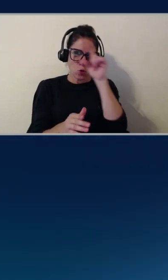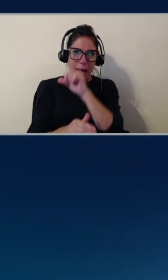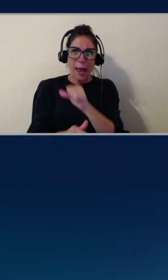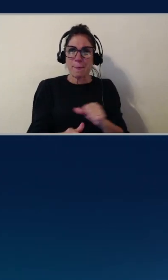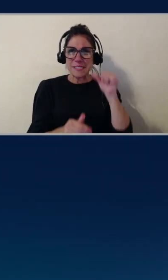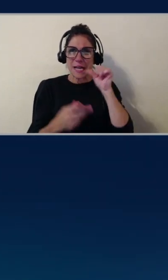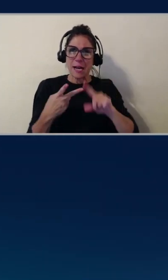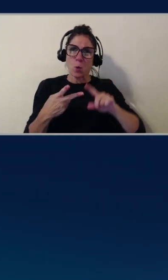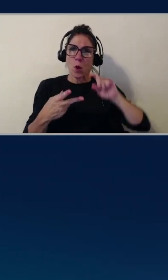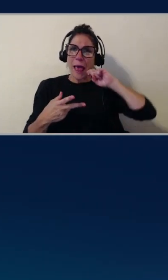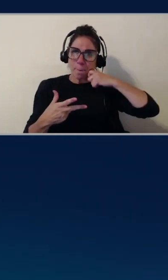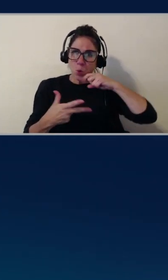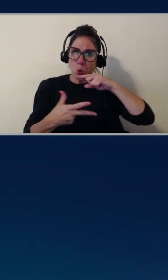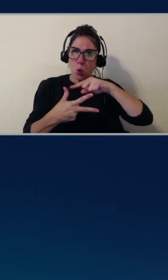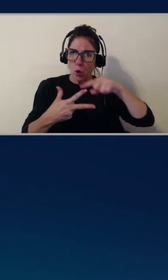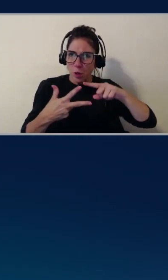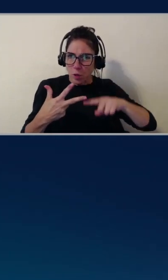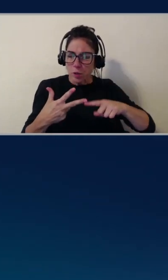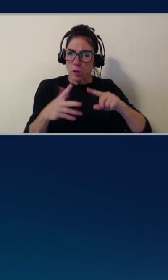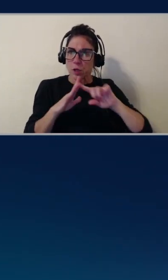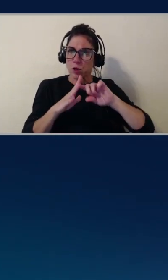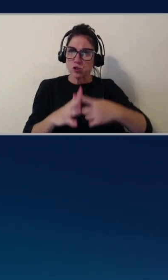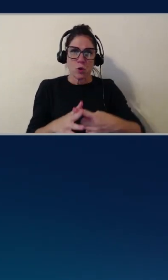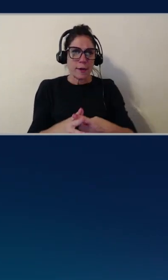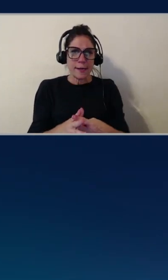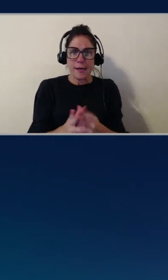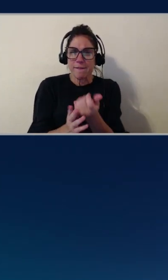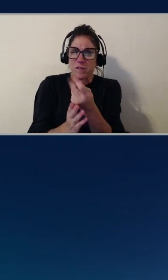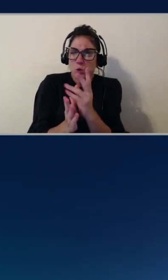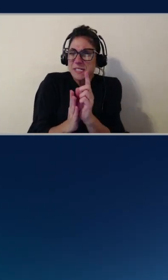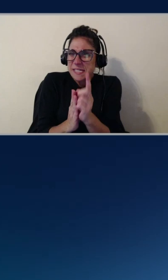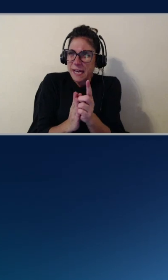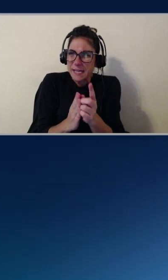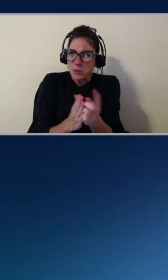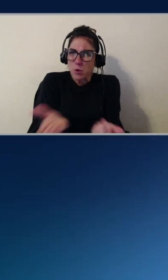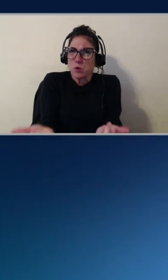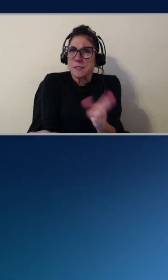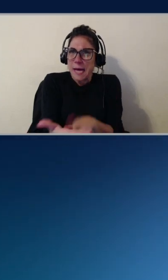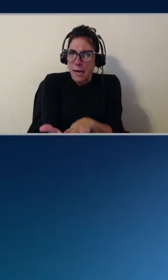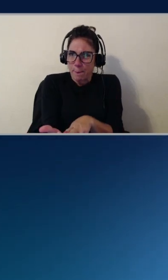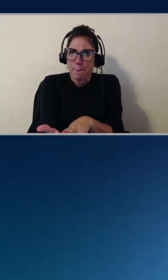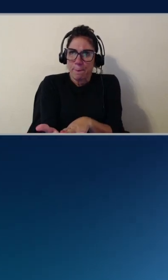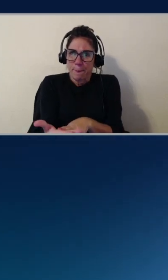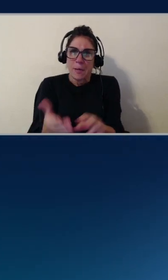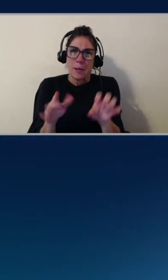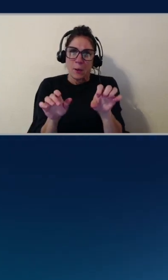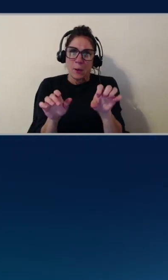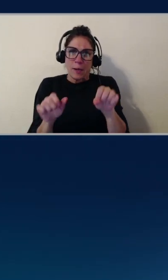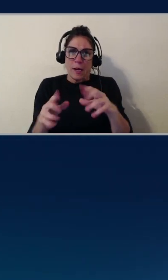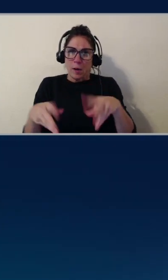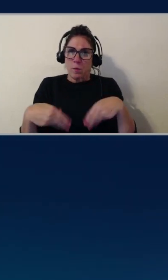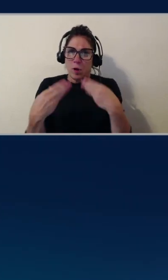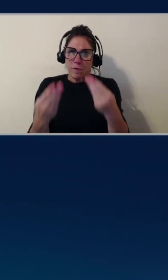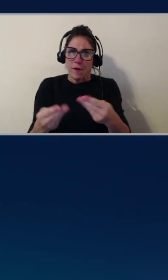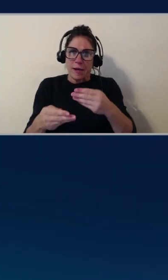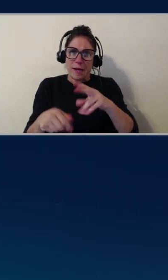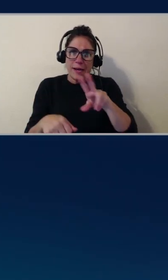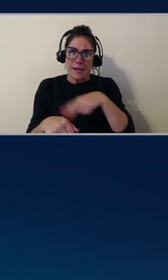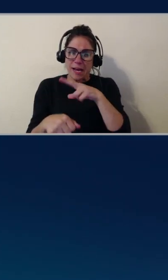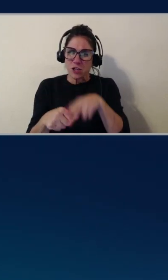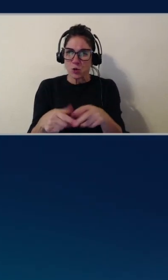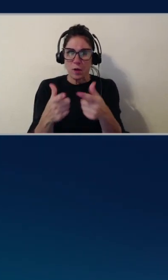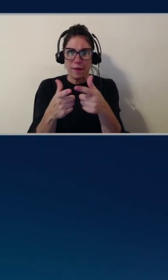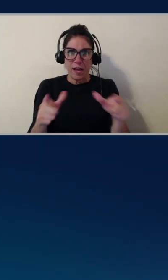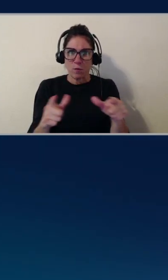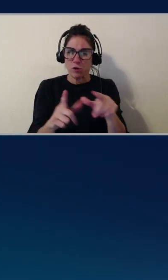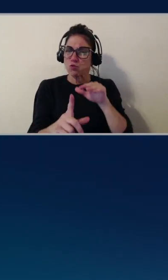Apple. You can get started literally in seconds. And once you sign up, you can provide a natural language prompt in English.